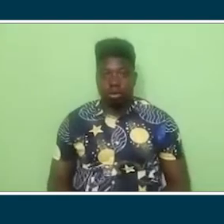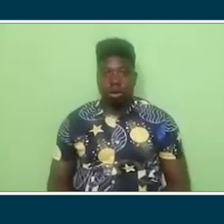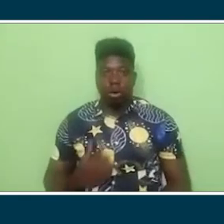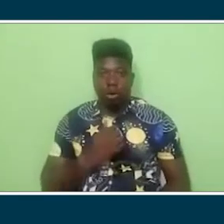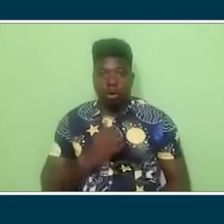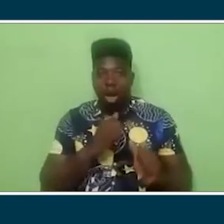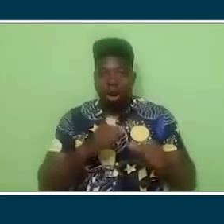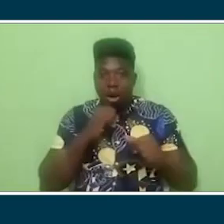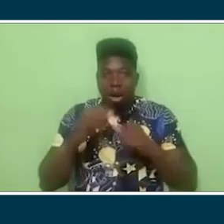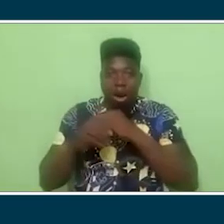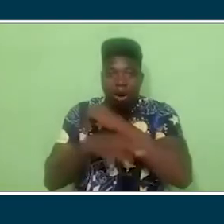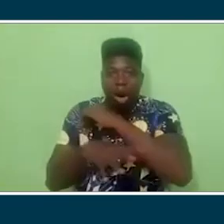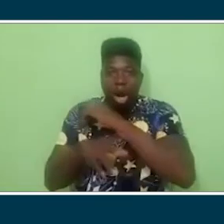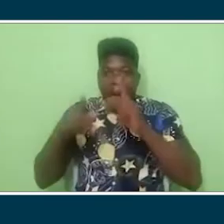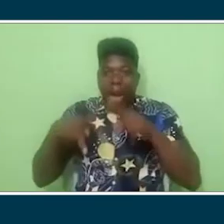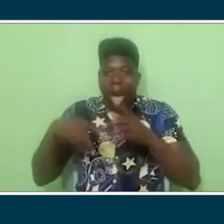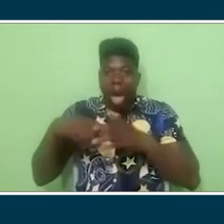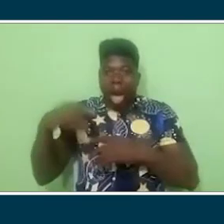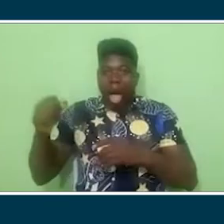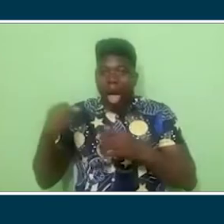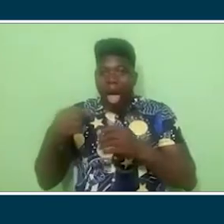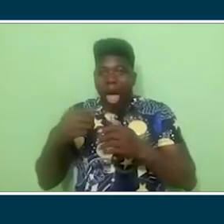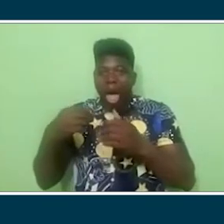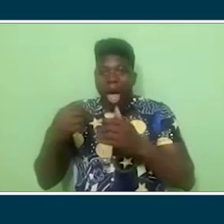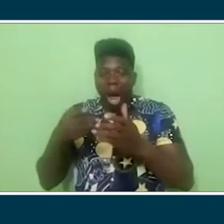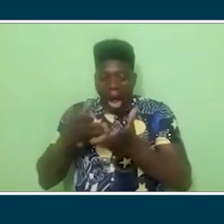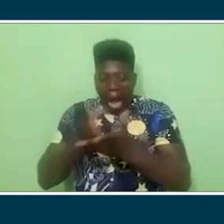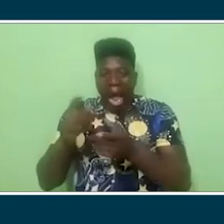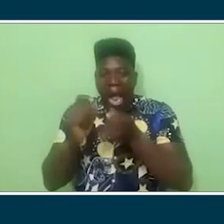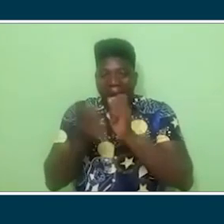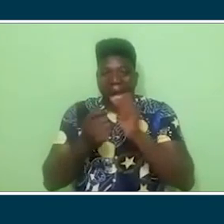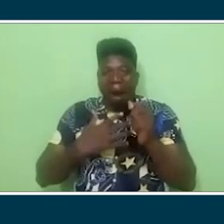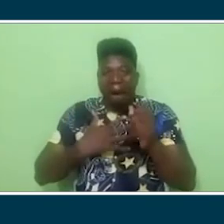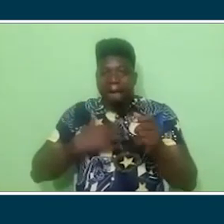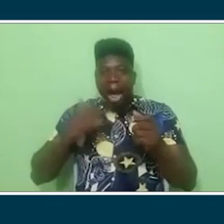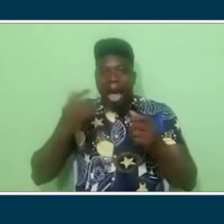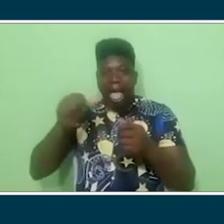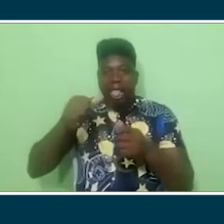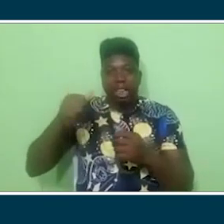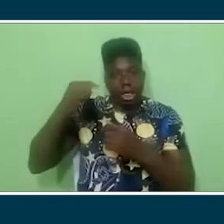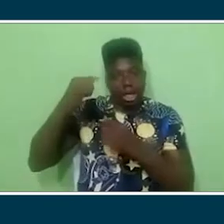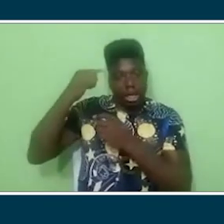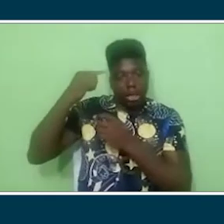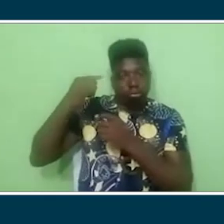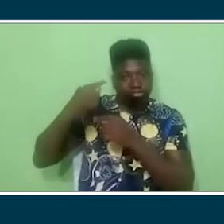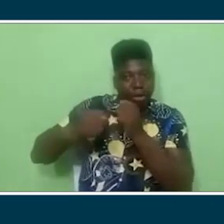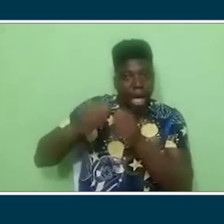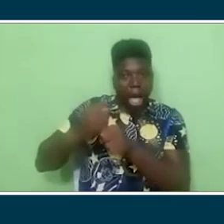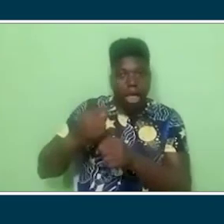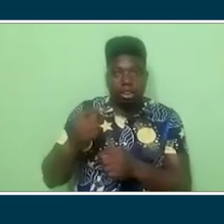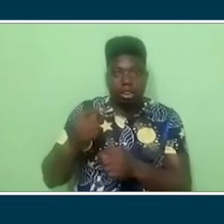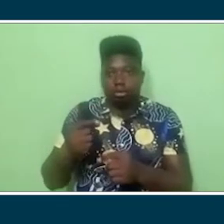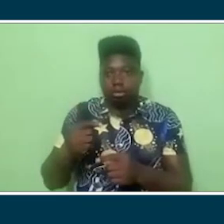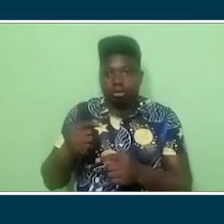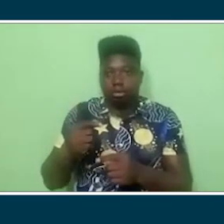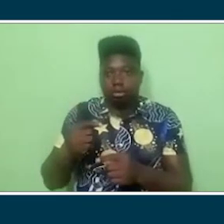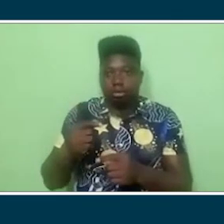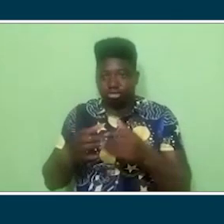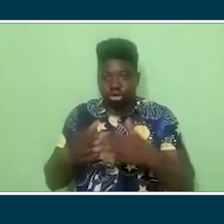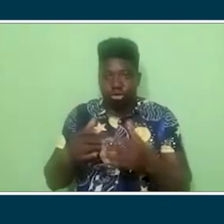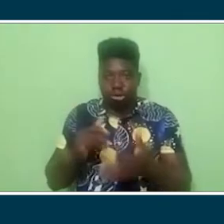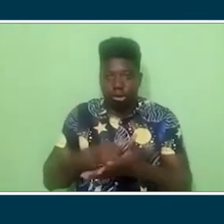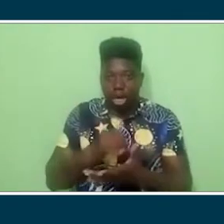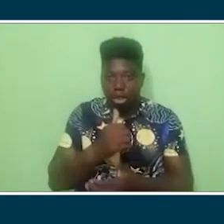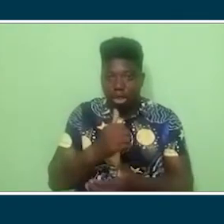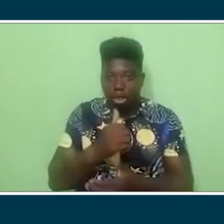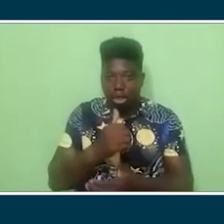right? It's not changing any kind of systemic issue that's at play. It's operating off of an assumption that, if we can